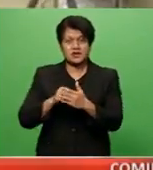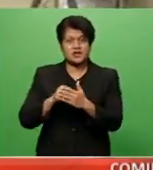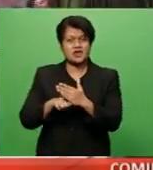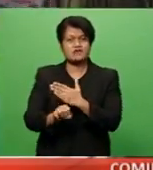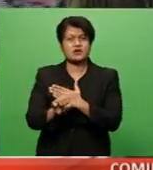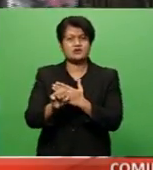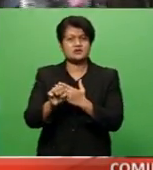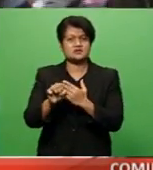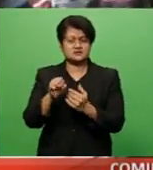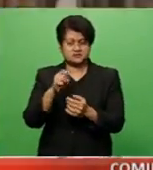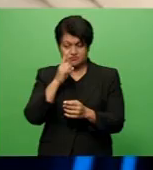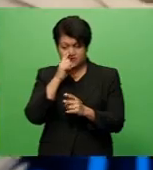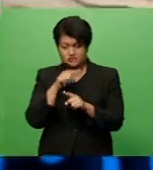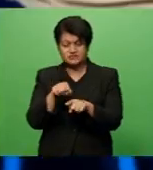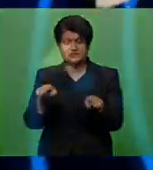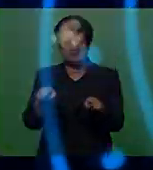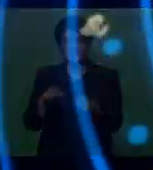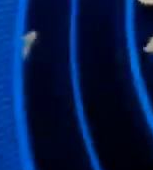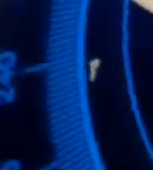out of ration.